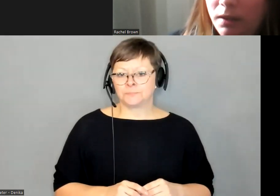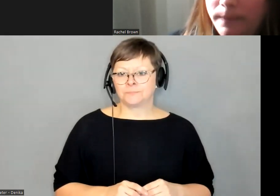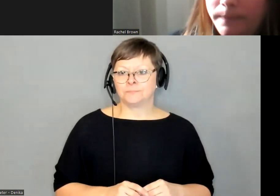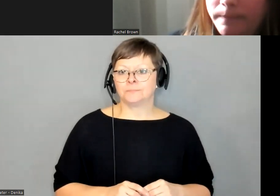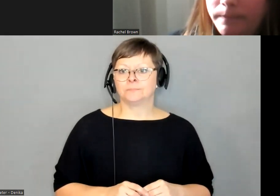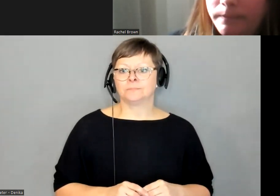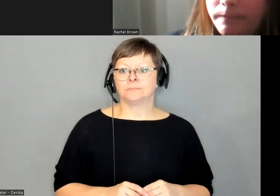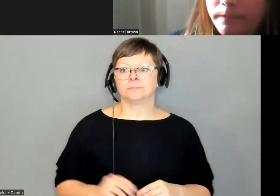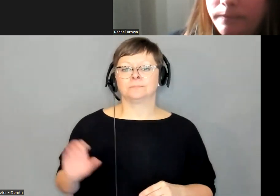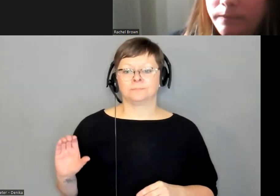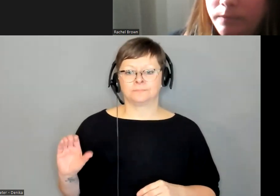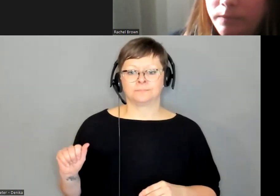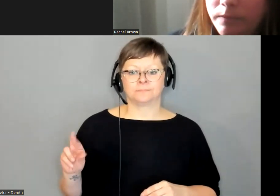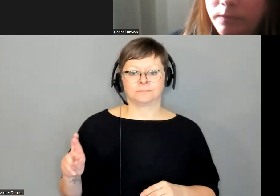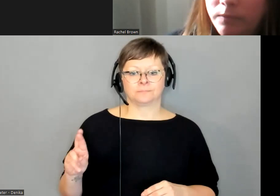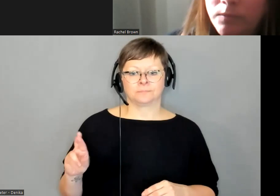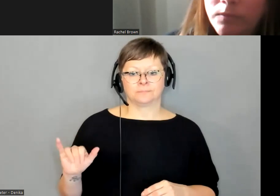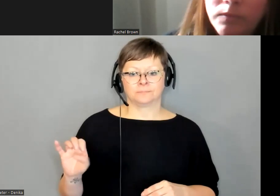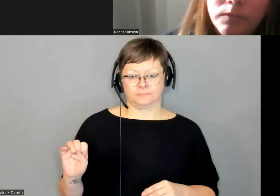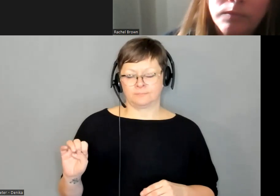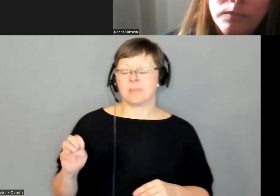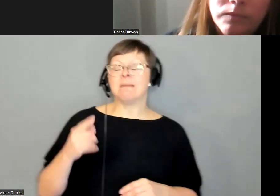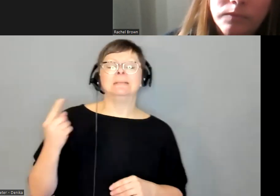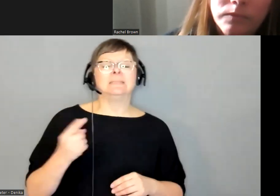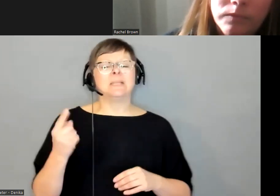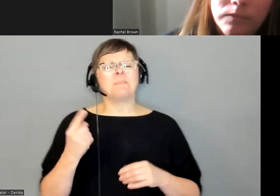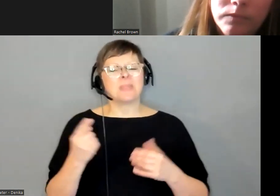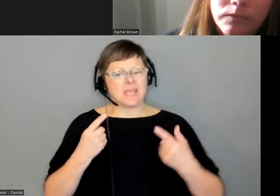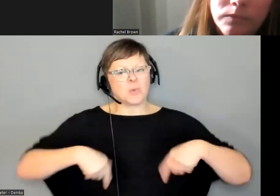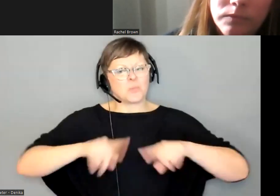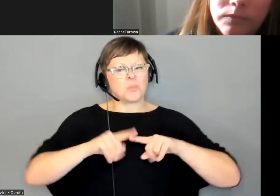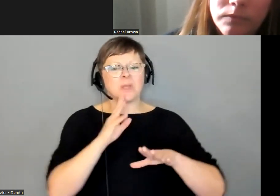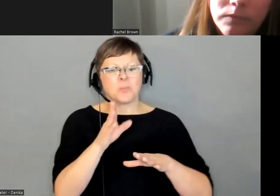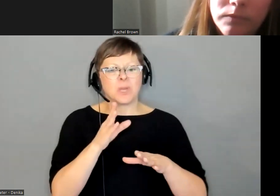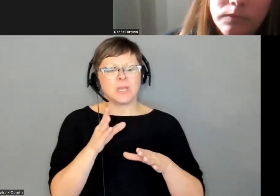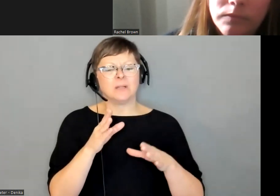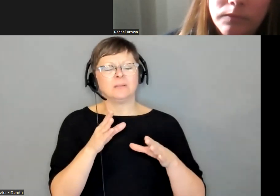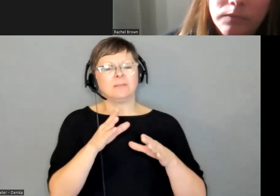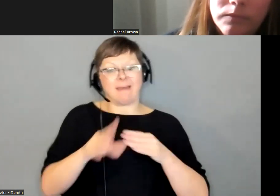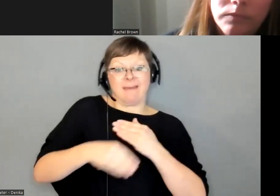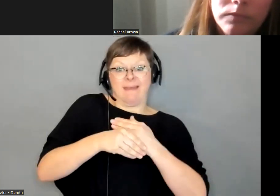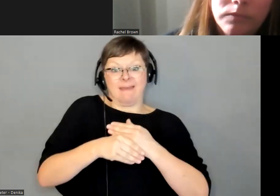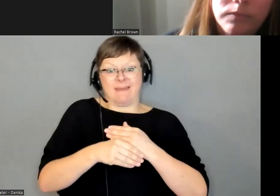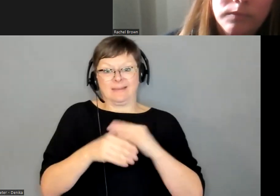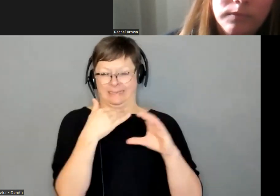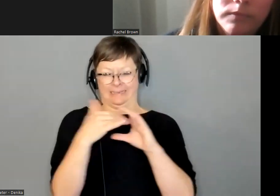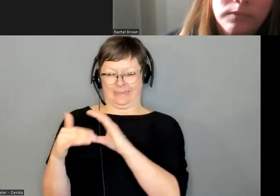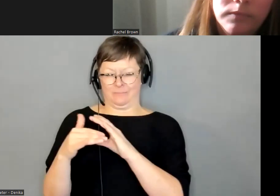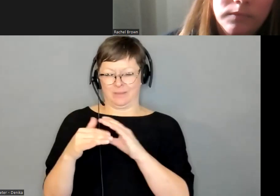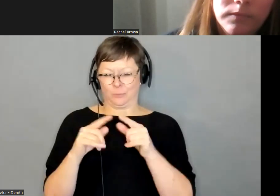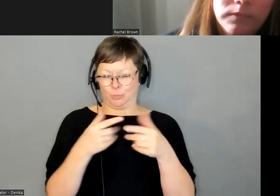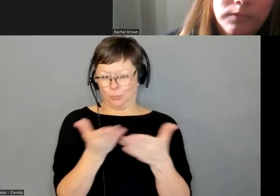One of the things that we will share in the follow-up email is a link